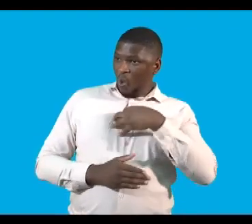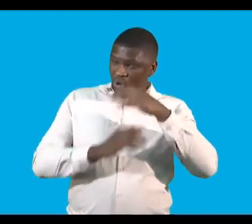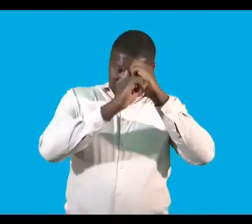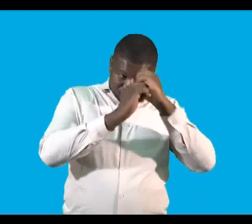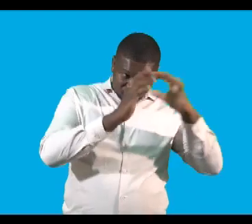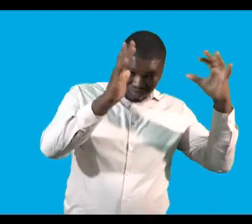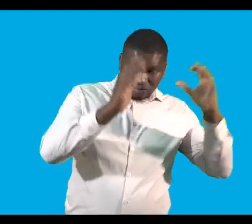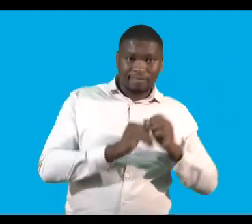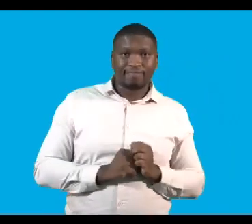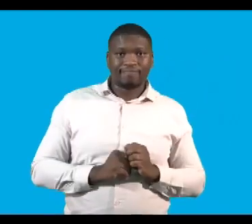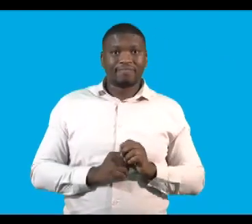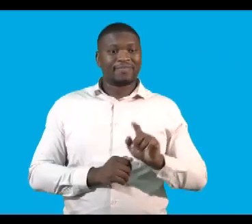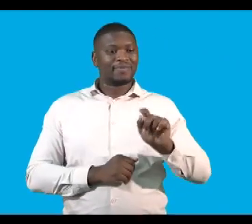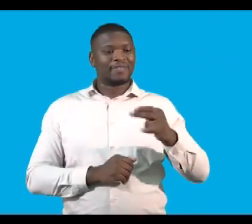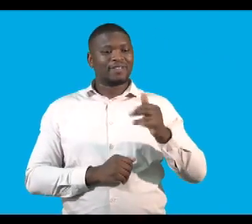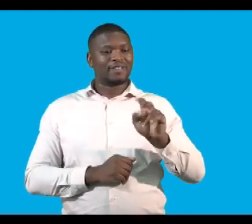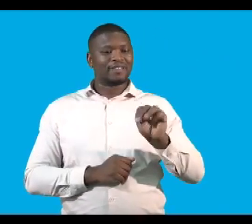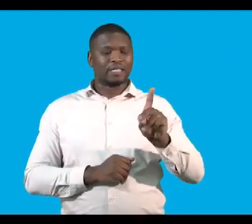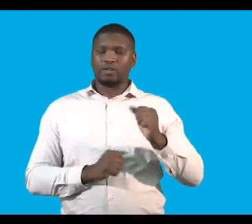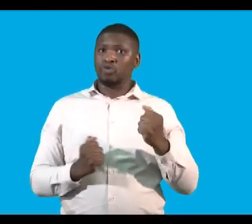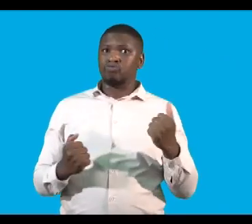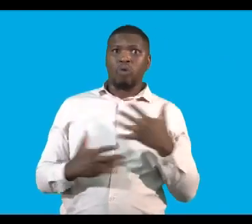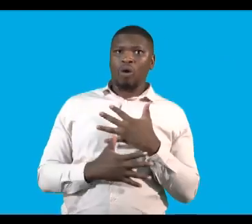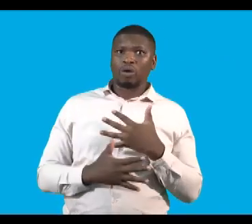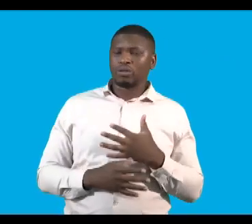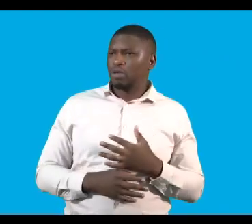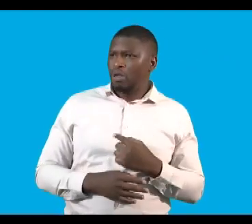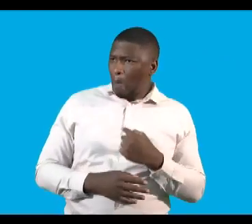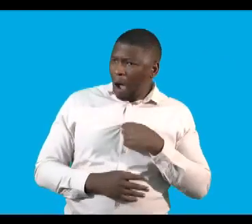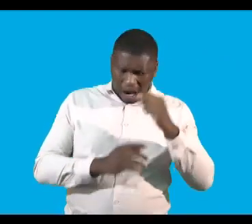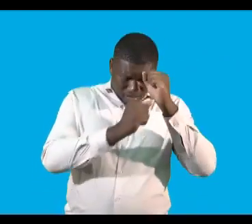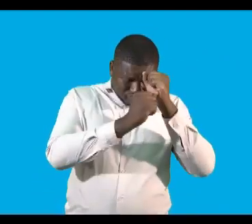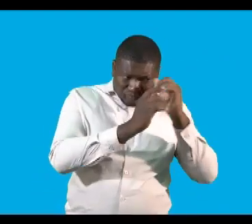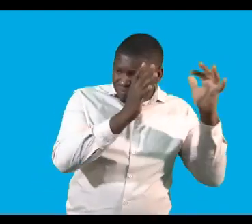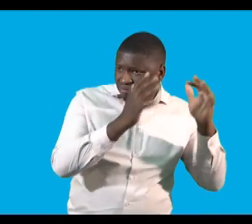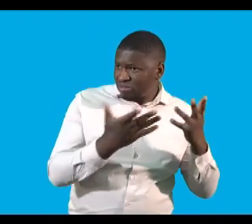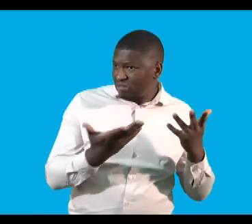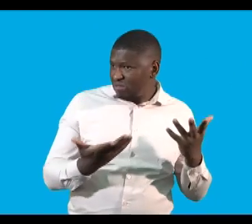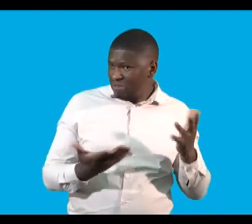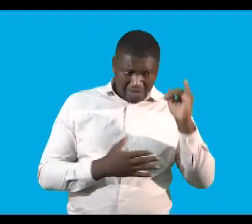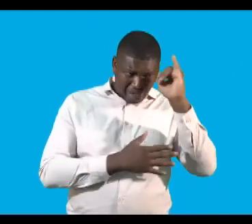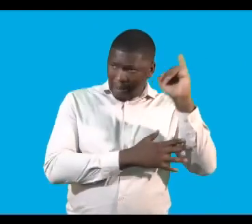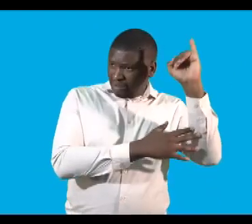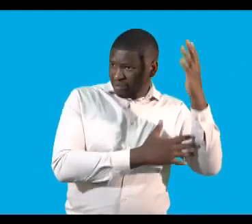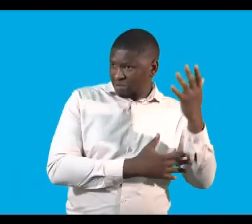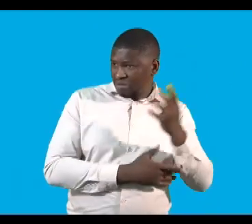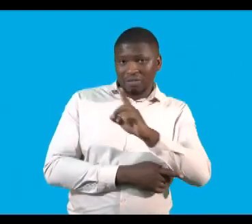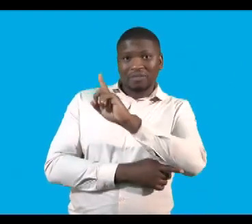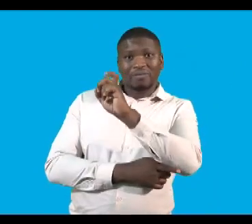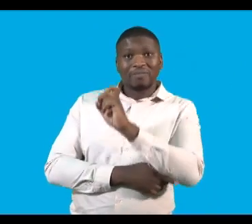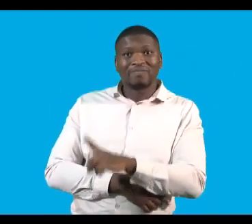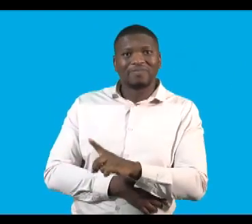imagination. Thandi is very shocked by this. She says, my imagination, question mark